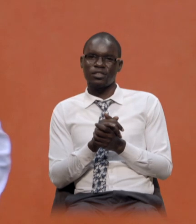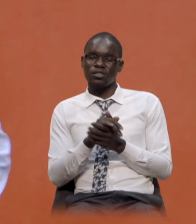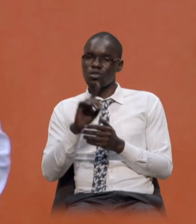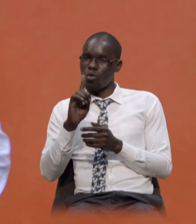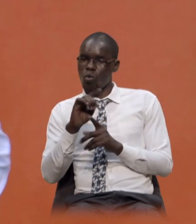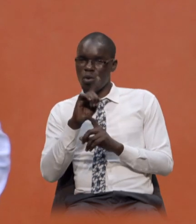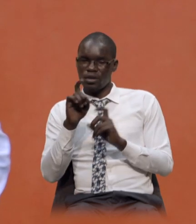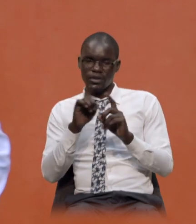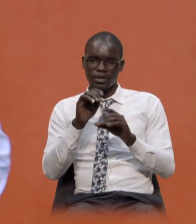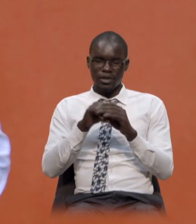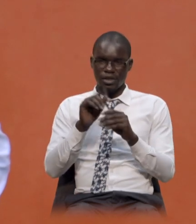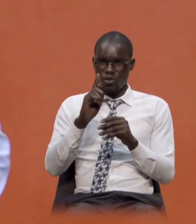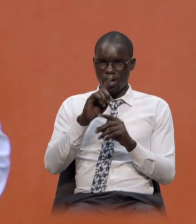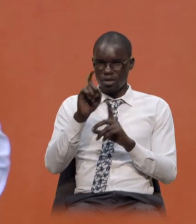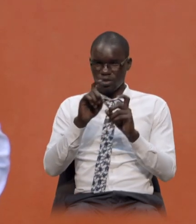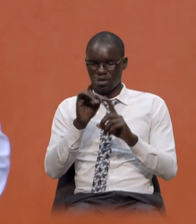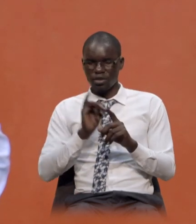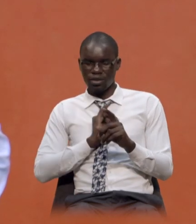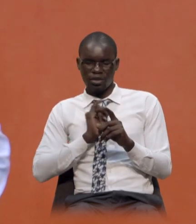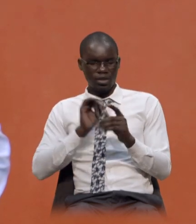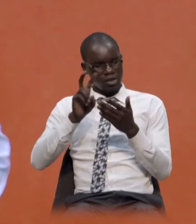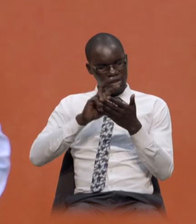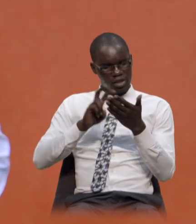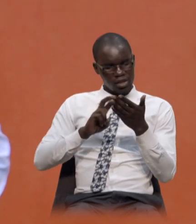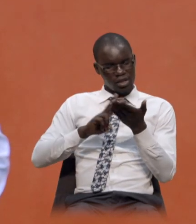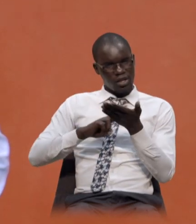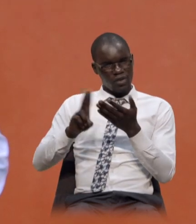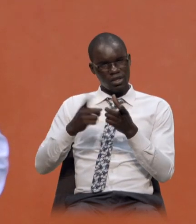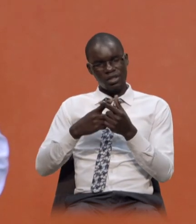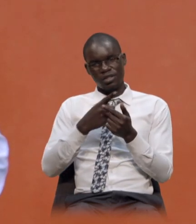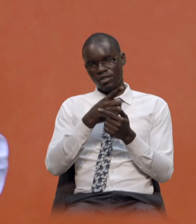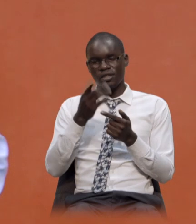one question, in one question, I mean, I'll read the verse, you complete it.